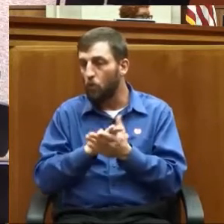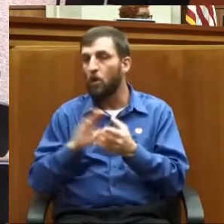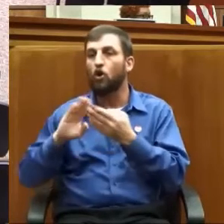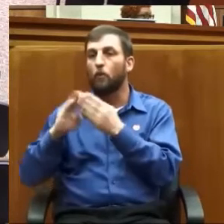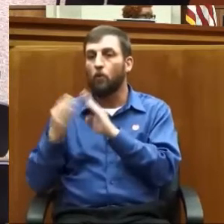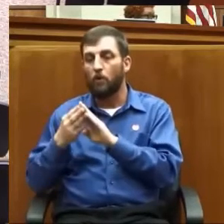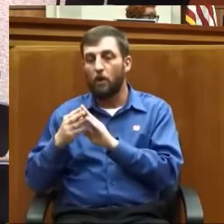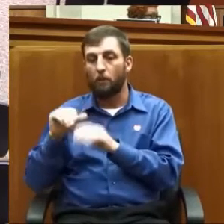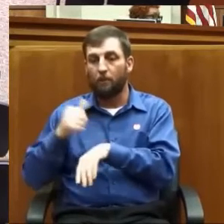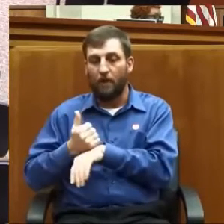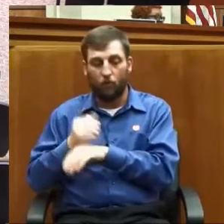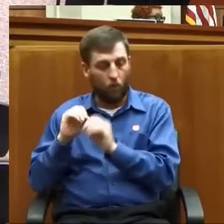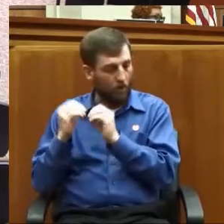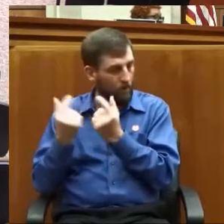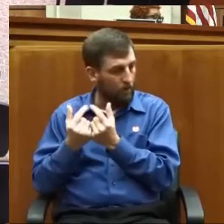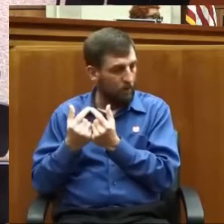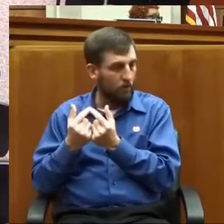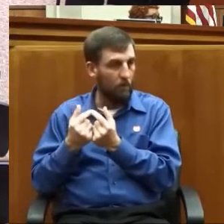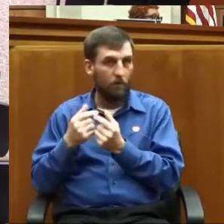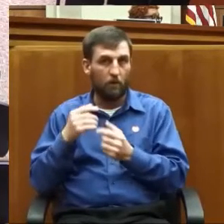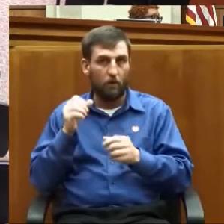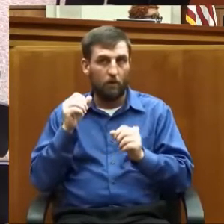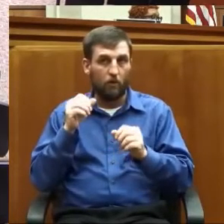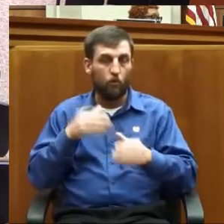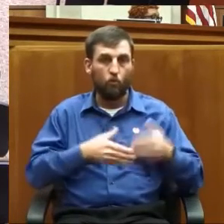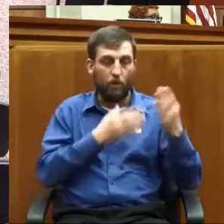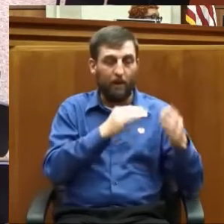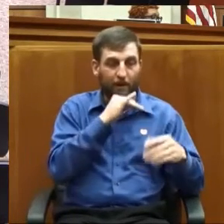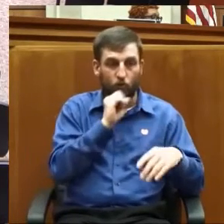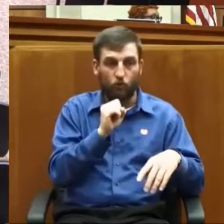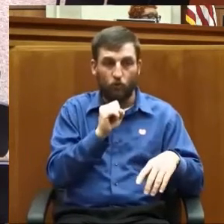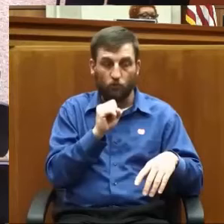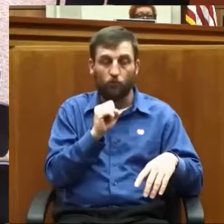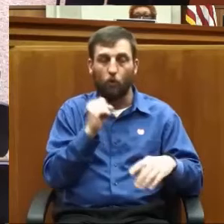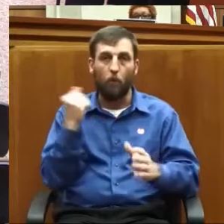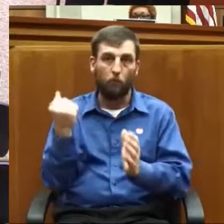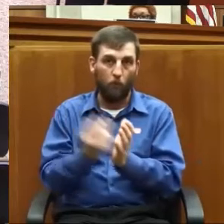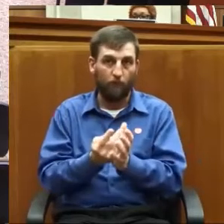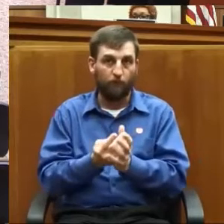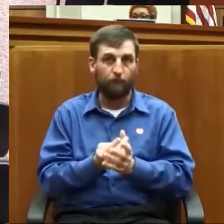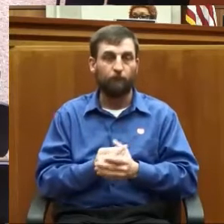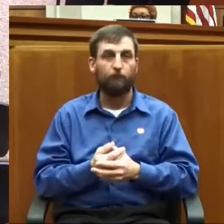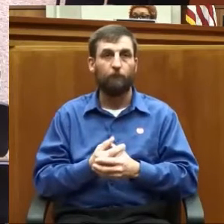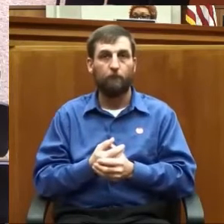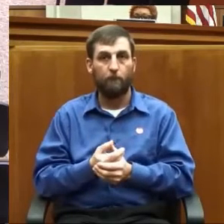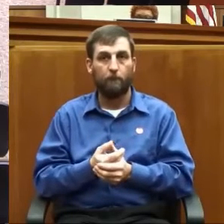community-based organizations, competitive, formula, and other. Recommendation is to approve.